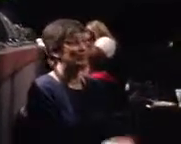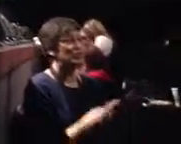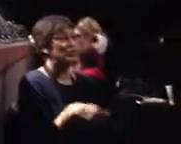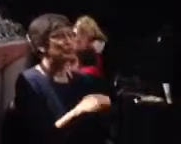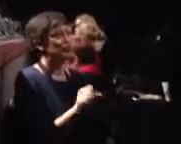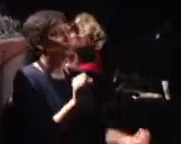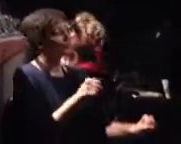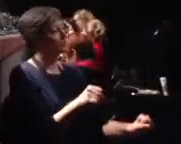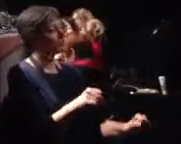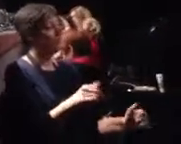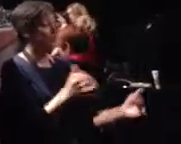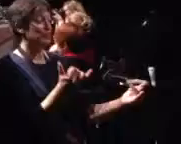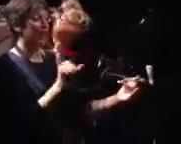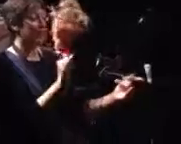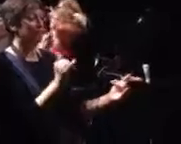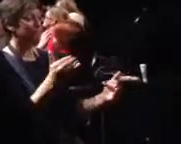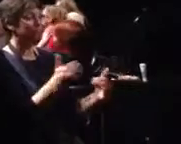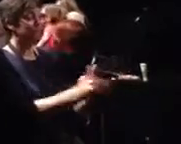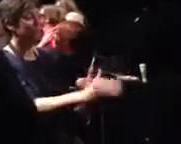So you can sit now, that's gonna be a thing.